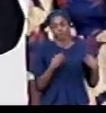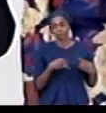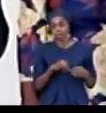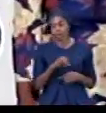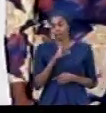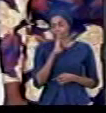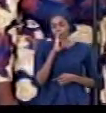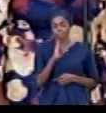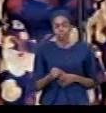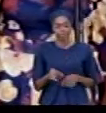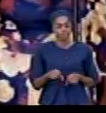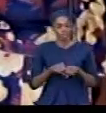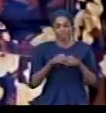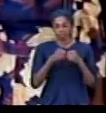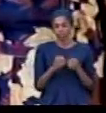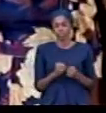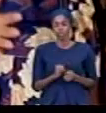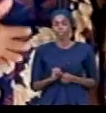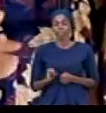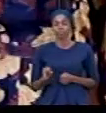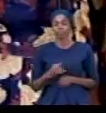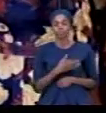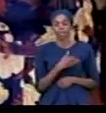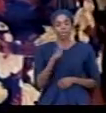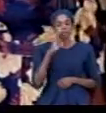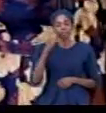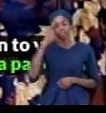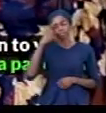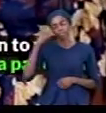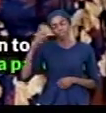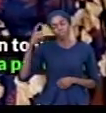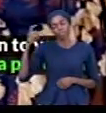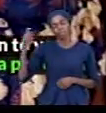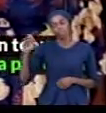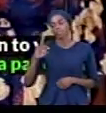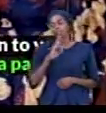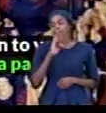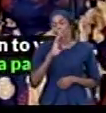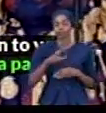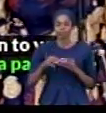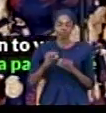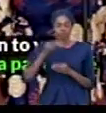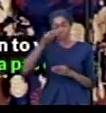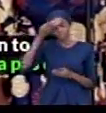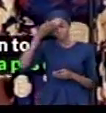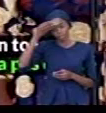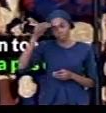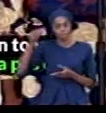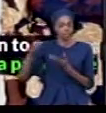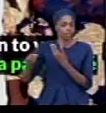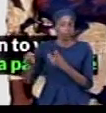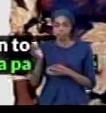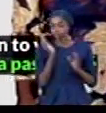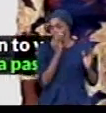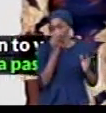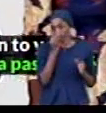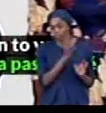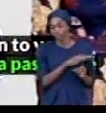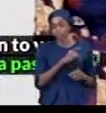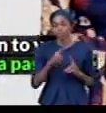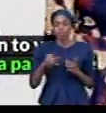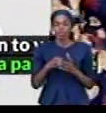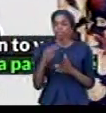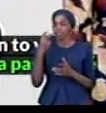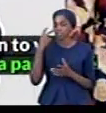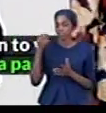And your dreams are forsaken, when it seems that the promise will not be given